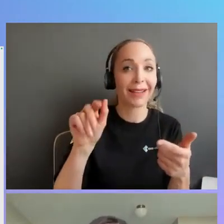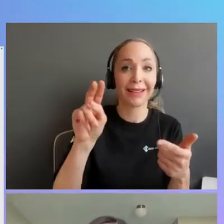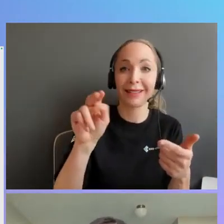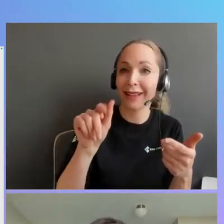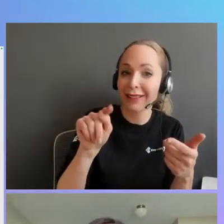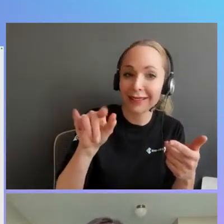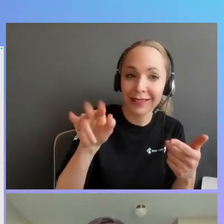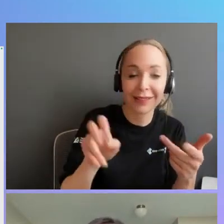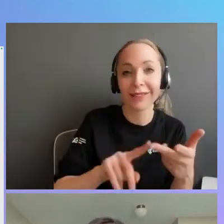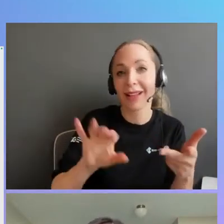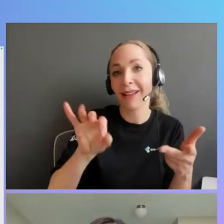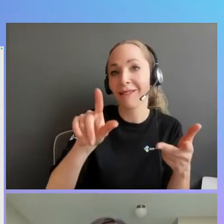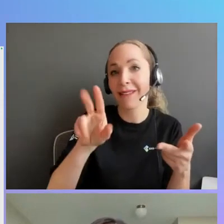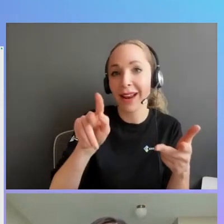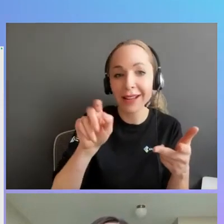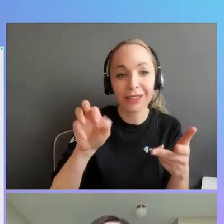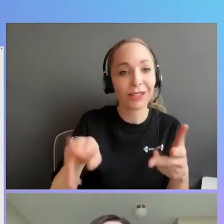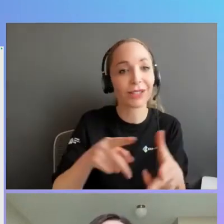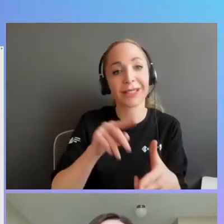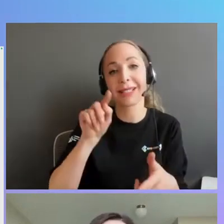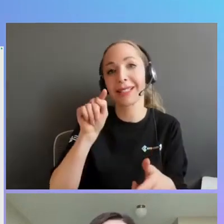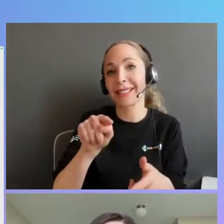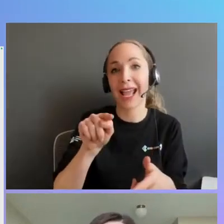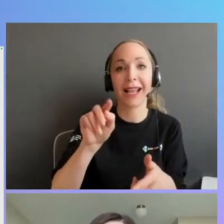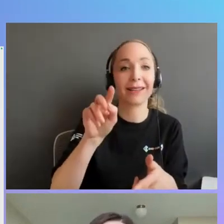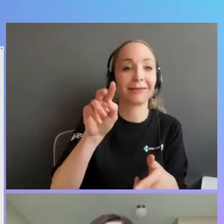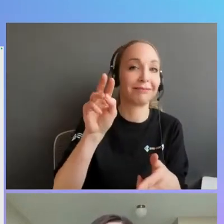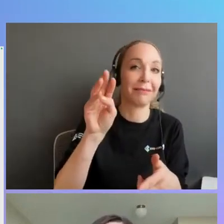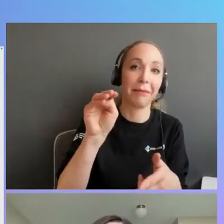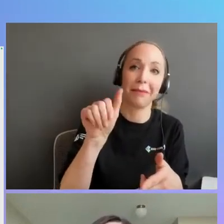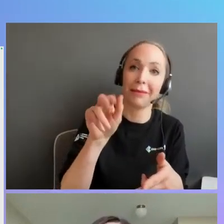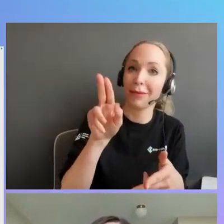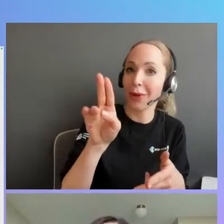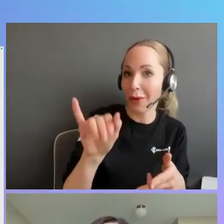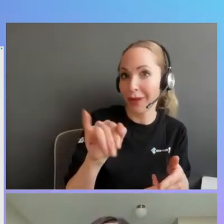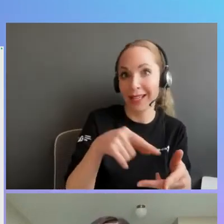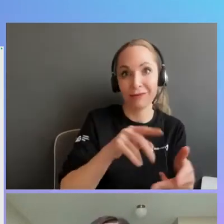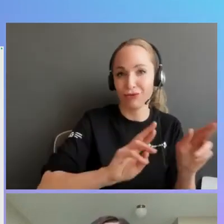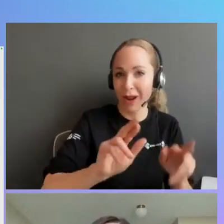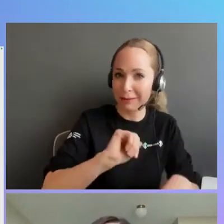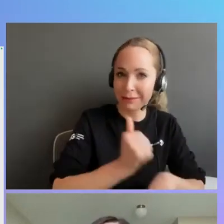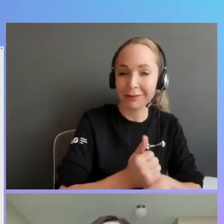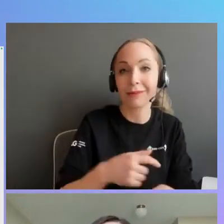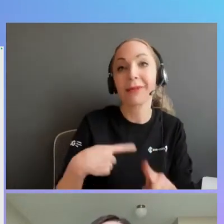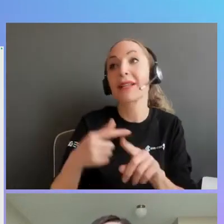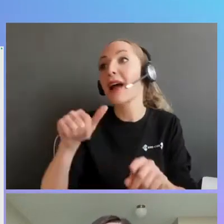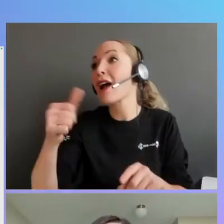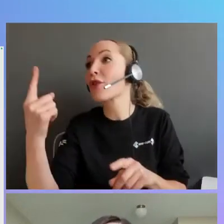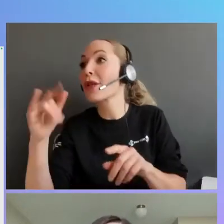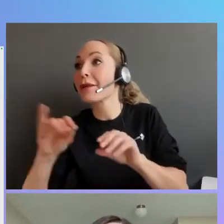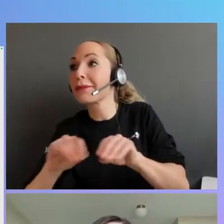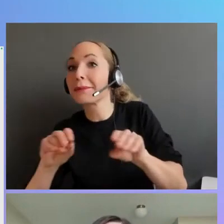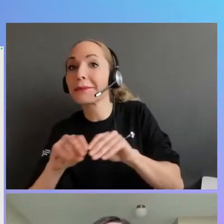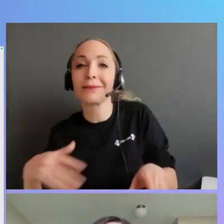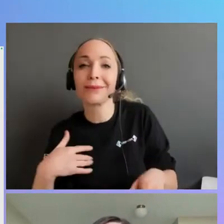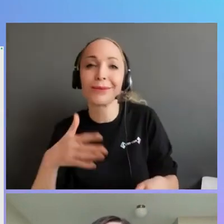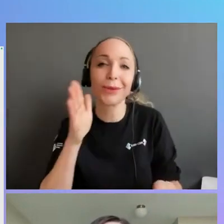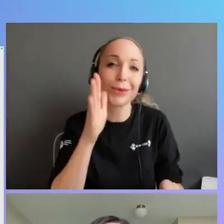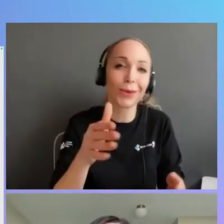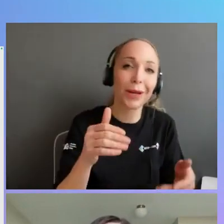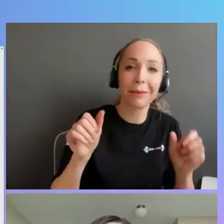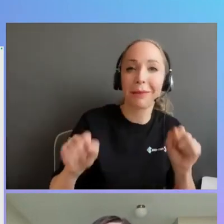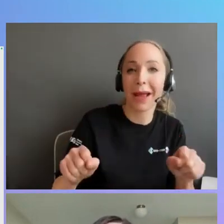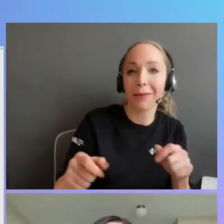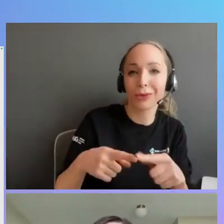next. So other cross-platform technologies that come out, we'll be ready to scan those as well based on how we've refactored our tool.